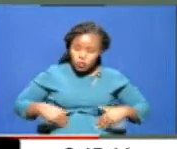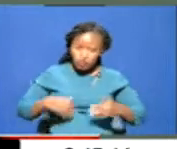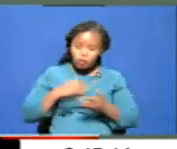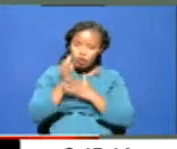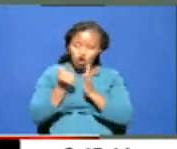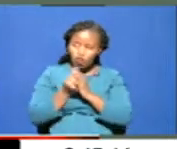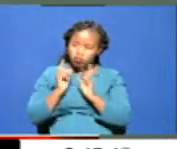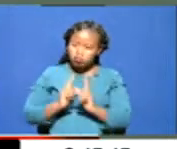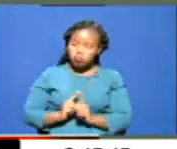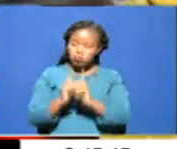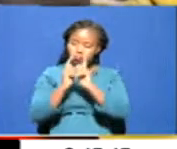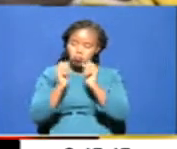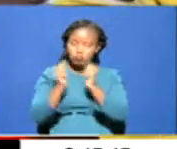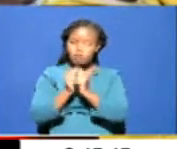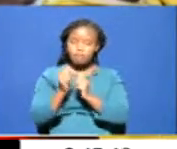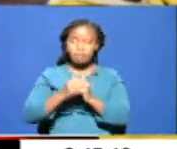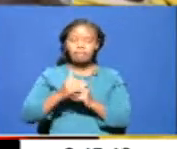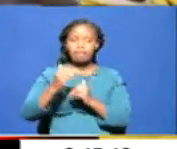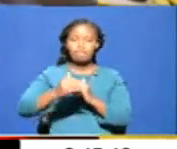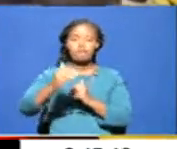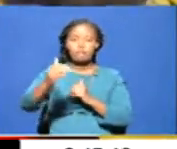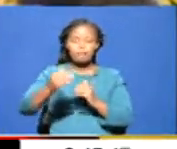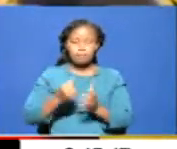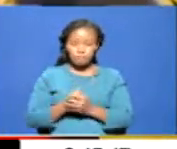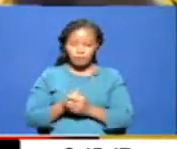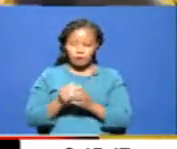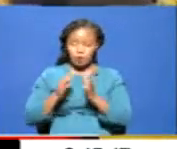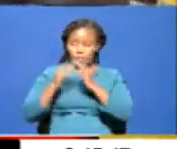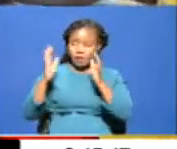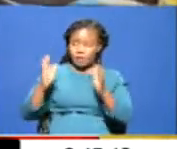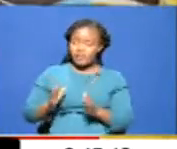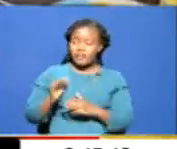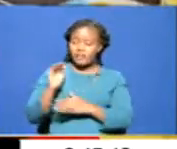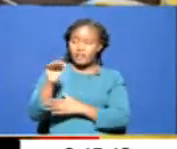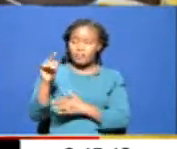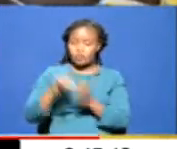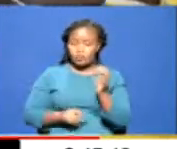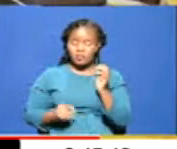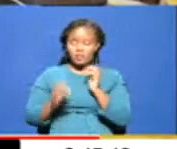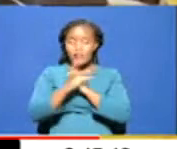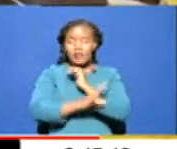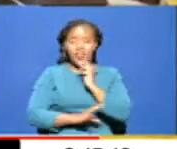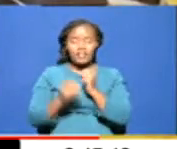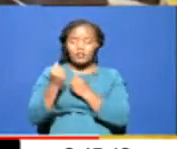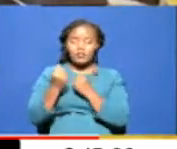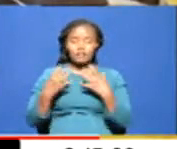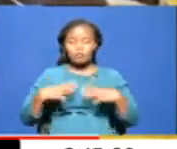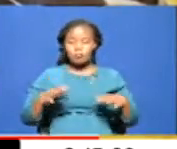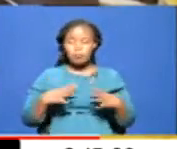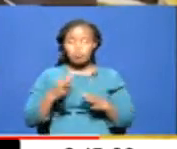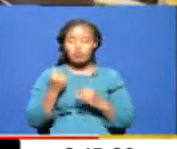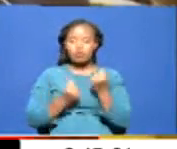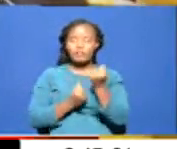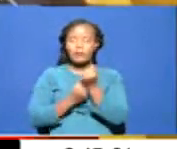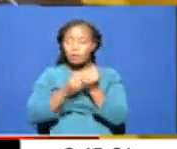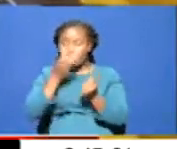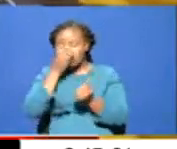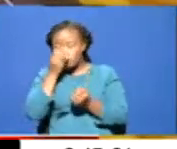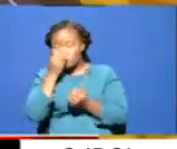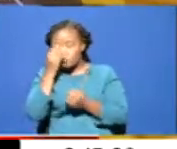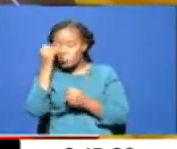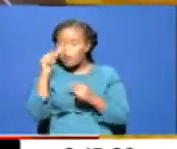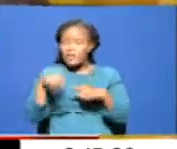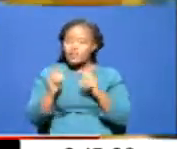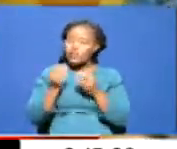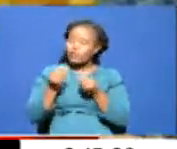moja, tunyoroshe, tusonge mbele. The leaders called on the country to rally behind the deputy president, saying he holds the answer